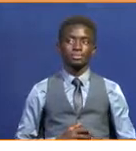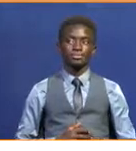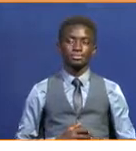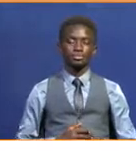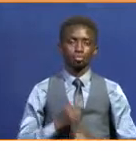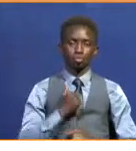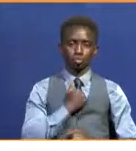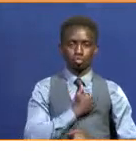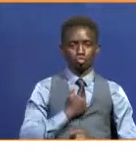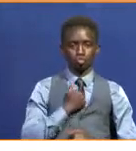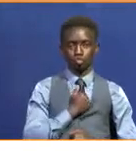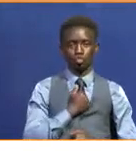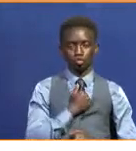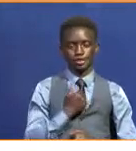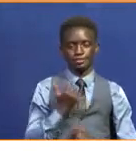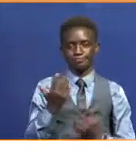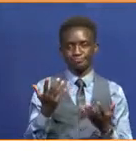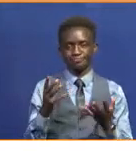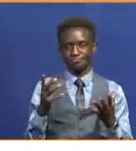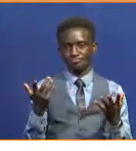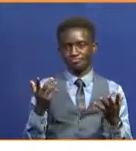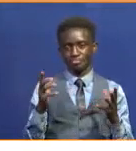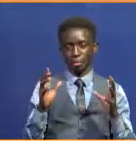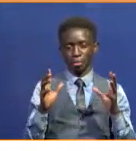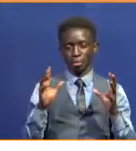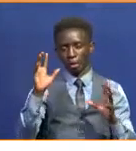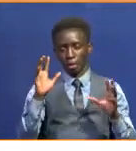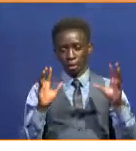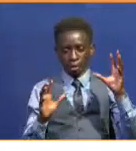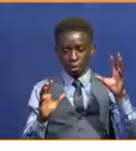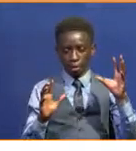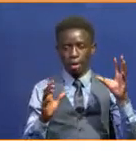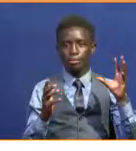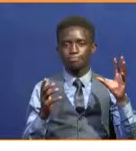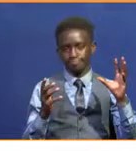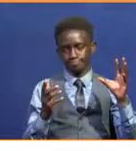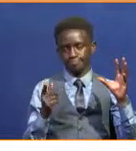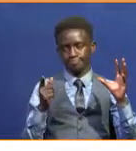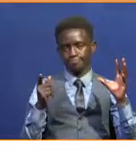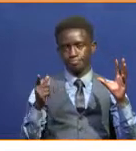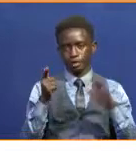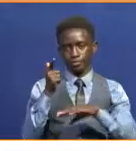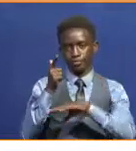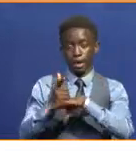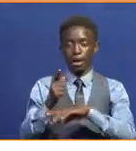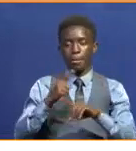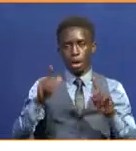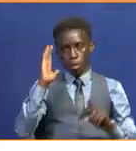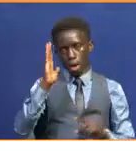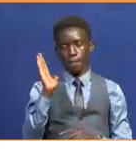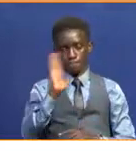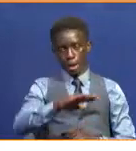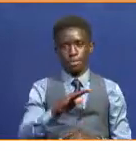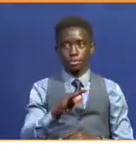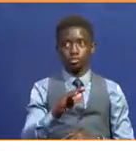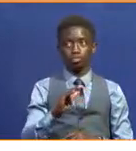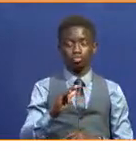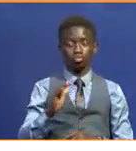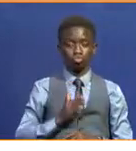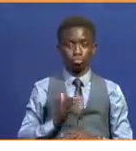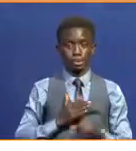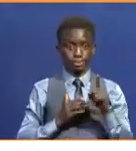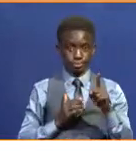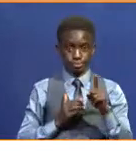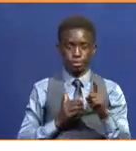We do apologize for that technical hitch in regards to that feed, but we'll be getting back to that. That is women empowerment, where the